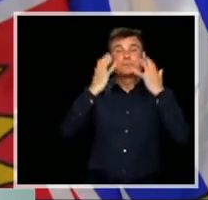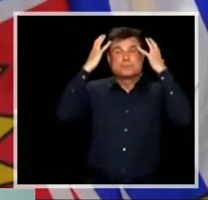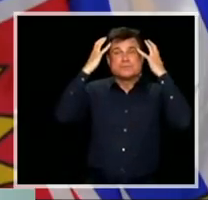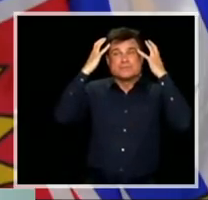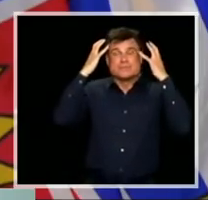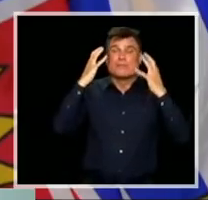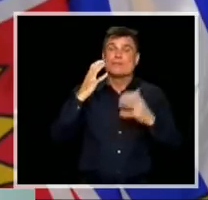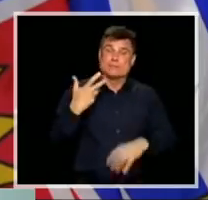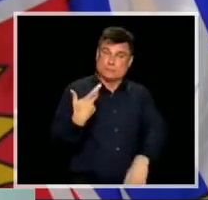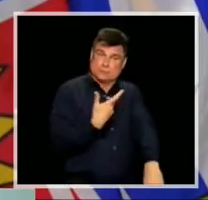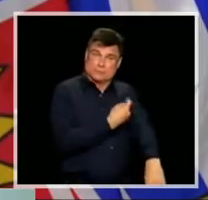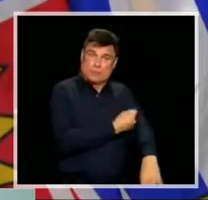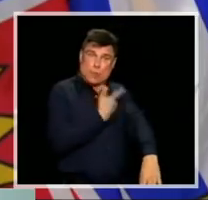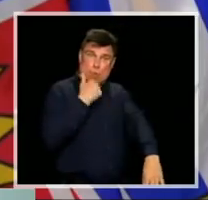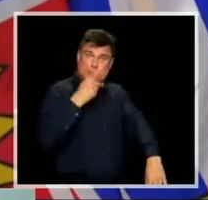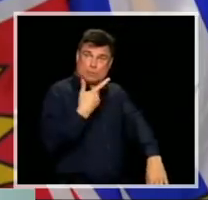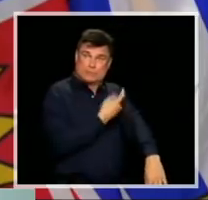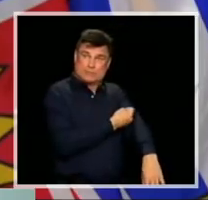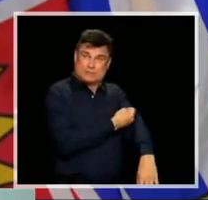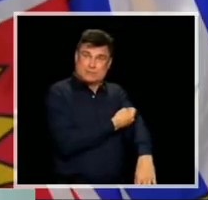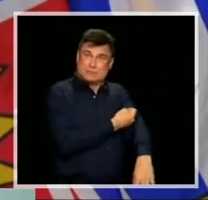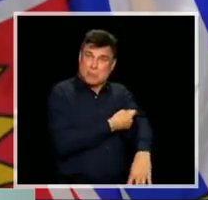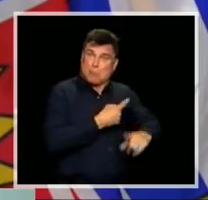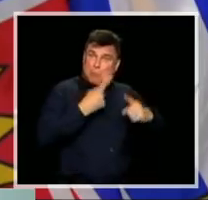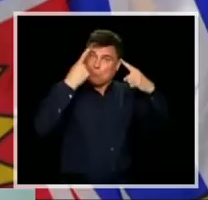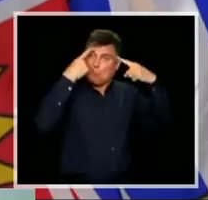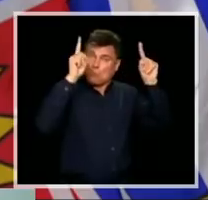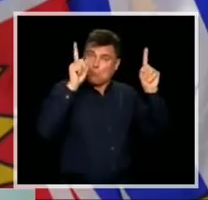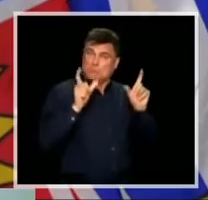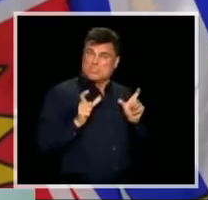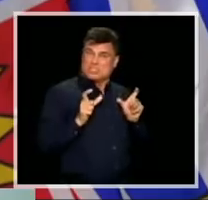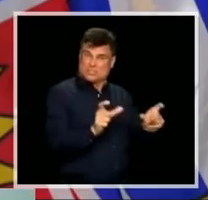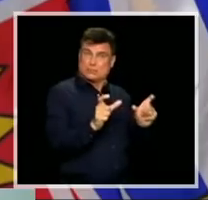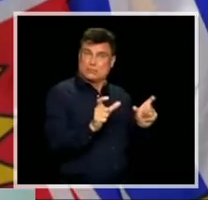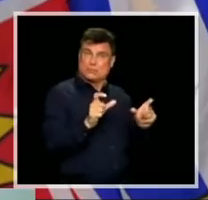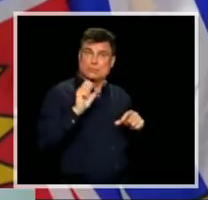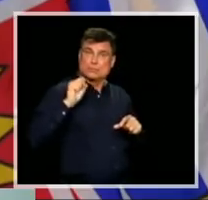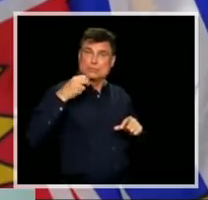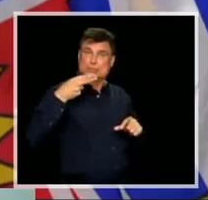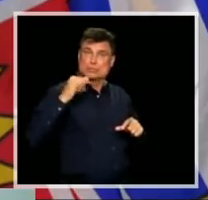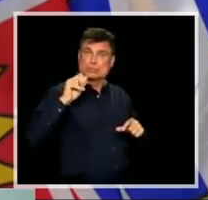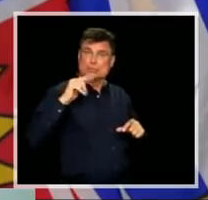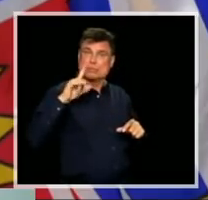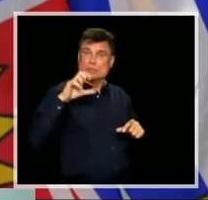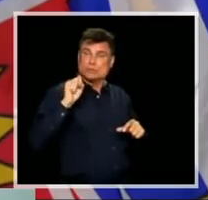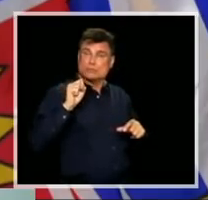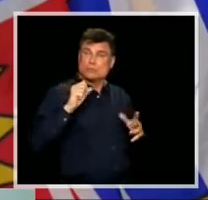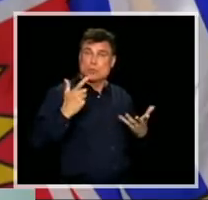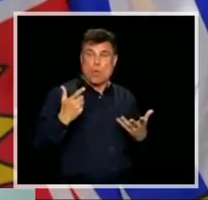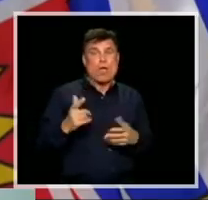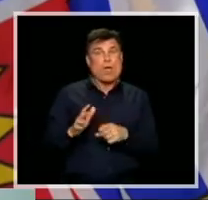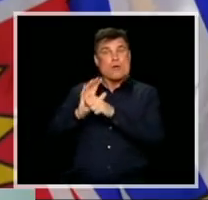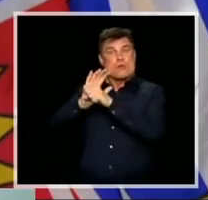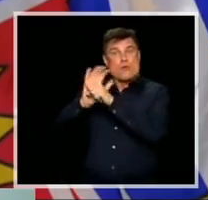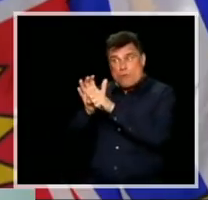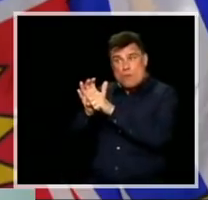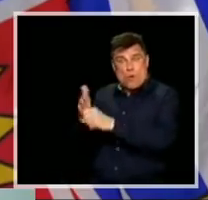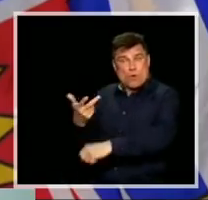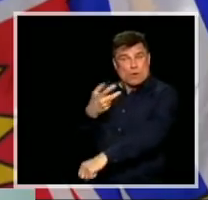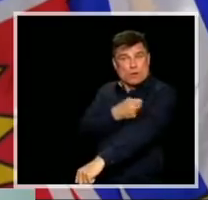Hi, Dr. Henry. Thanks very much for this. In your meeting with your virtual meeting with the BCTF, was there